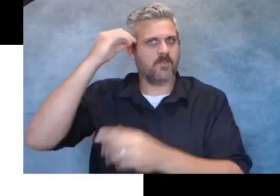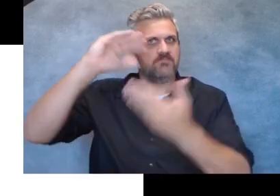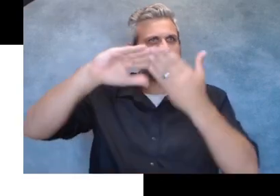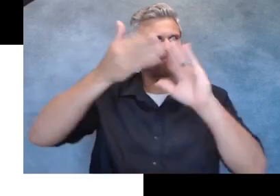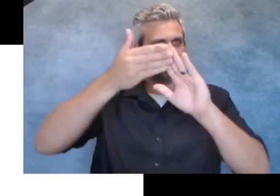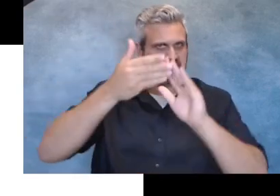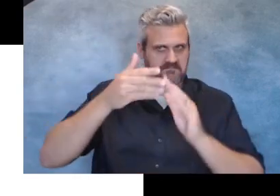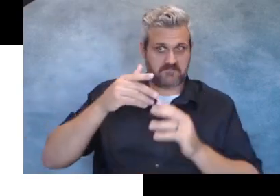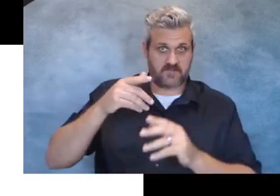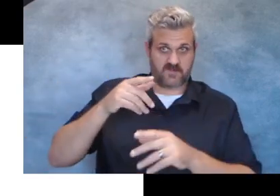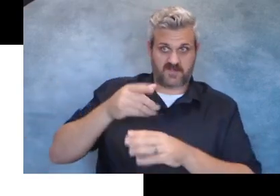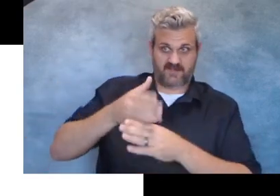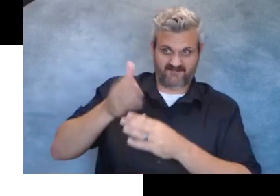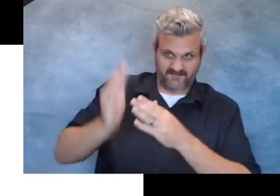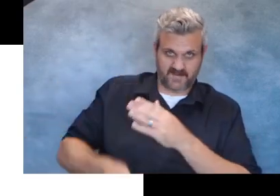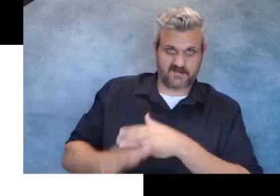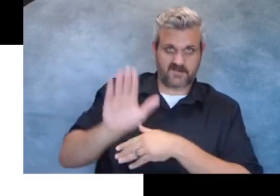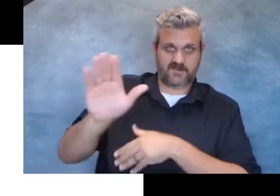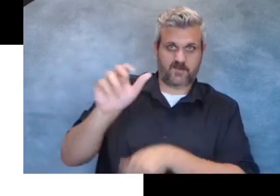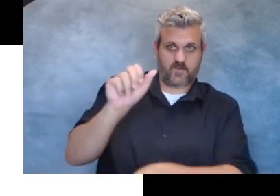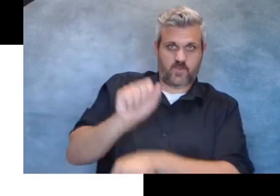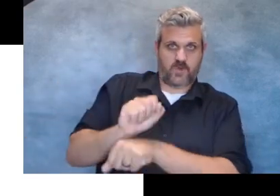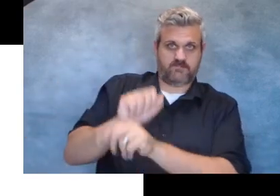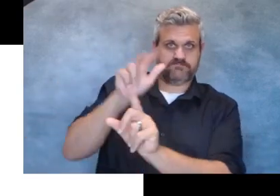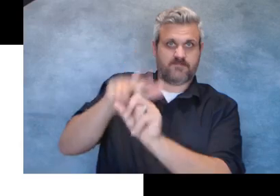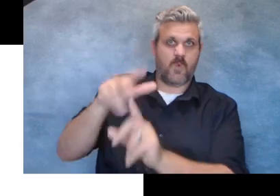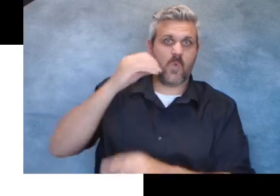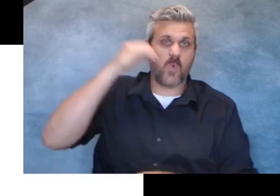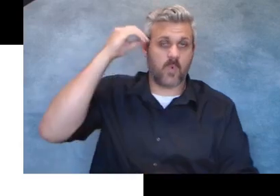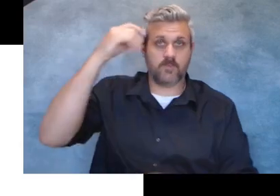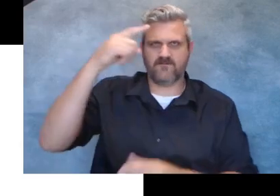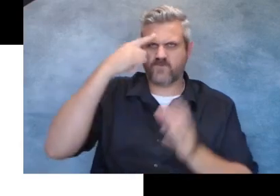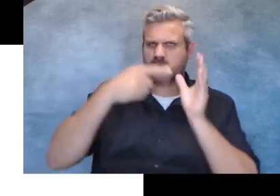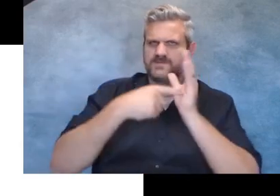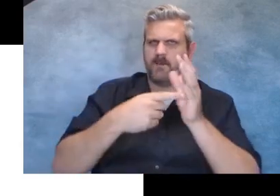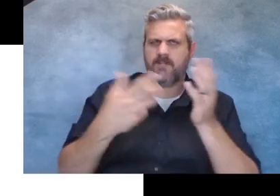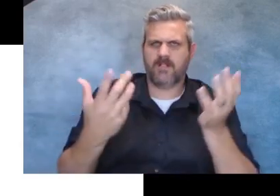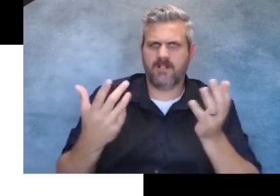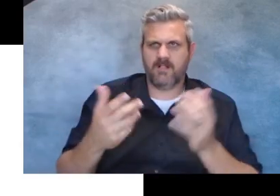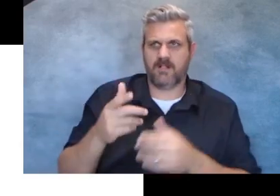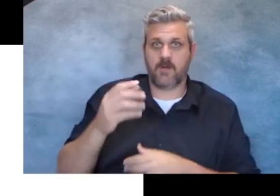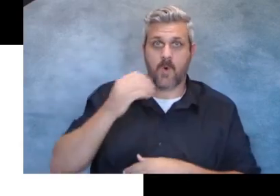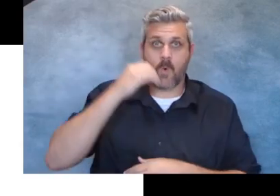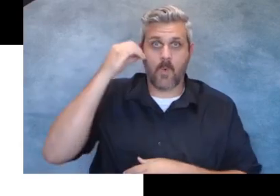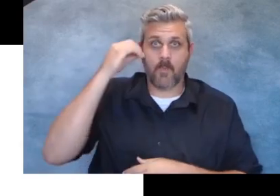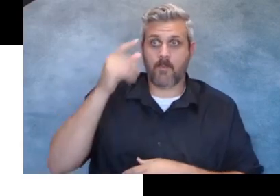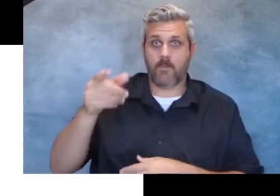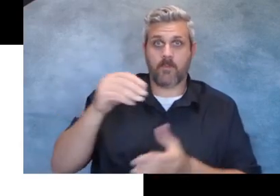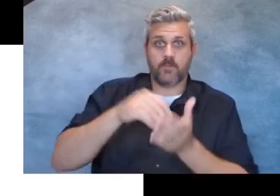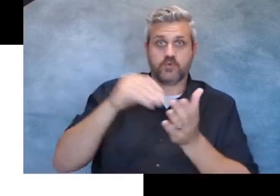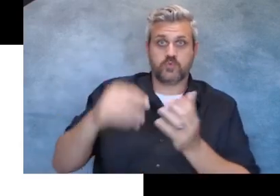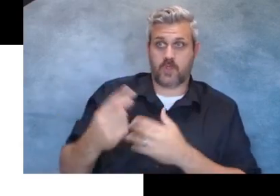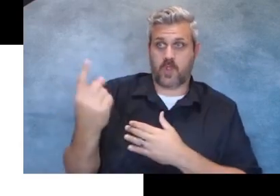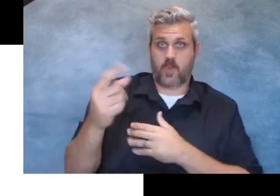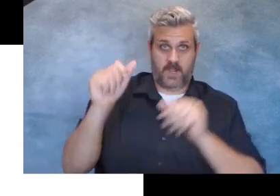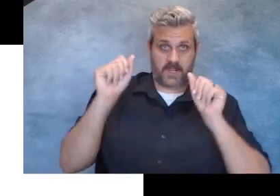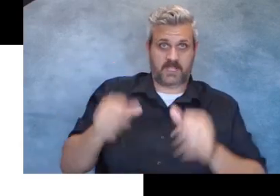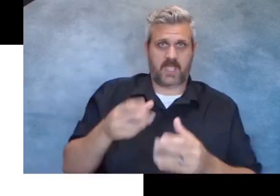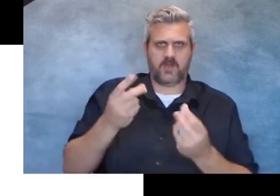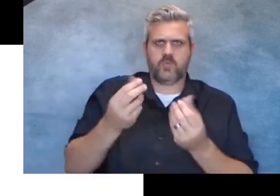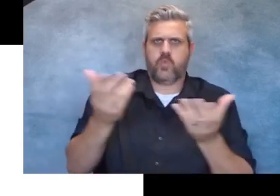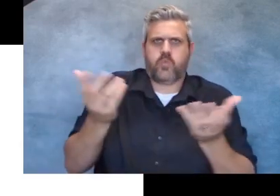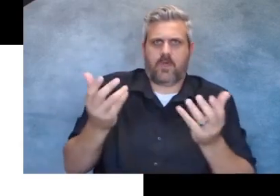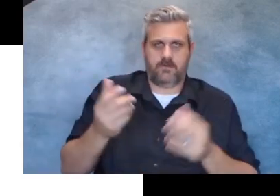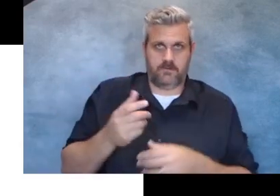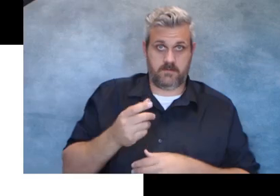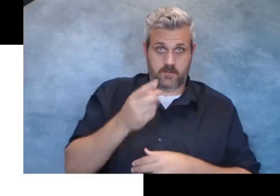completing independent tasks. For example, what is your student able to do at home independently? What support do